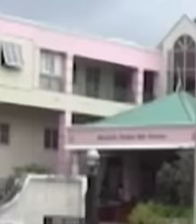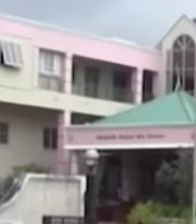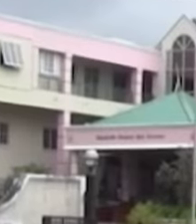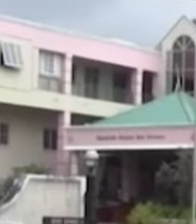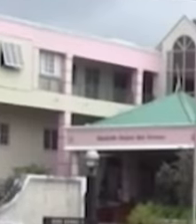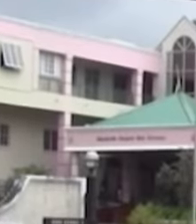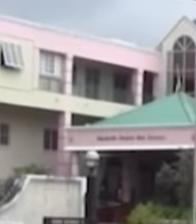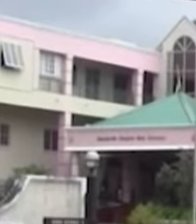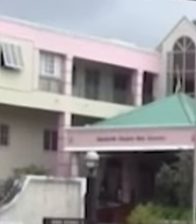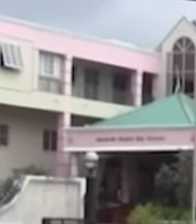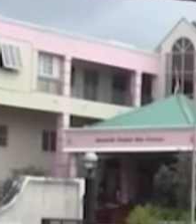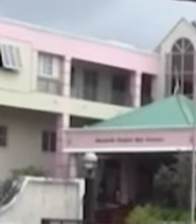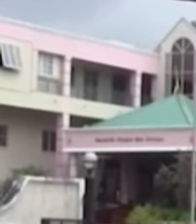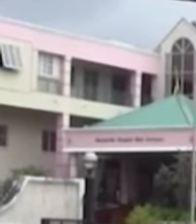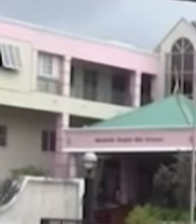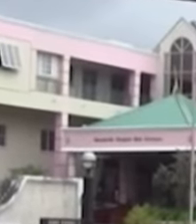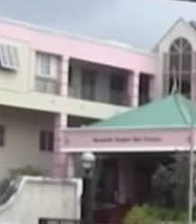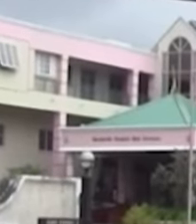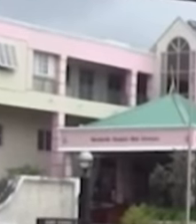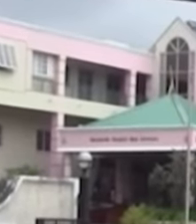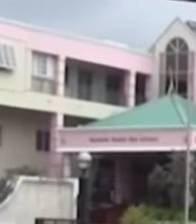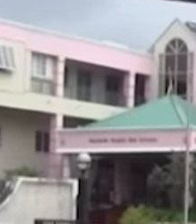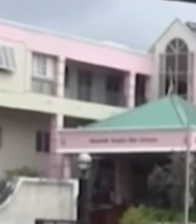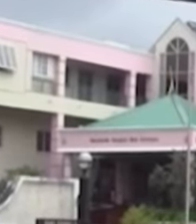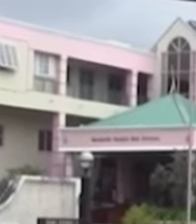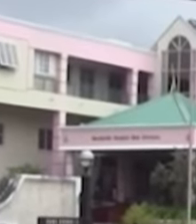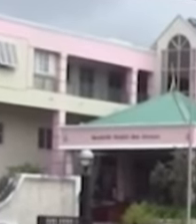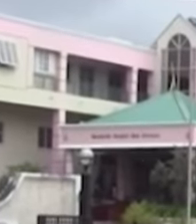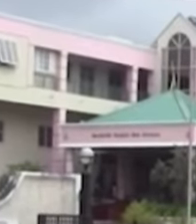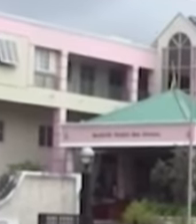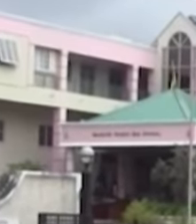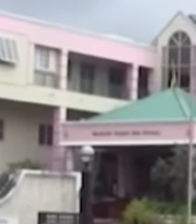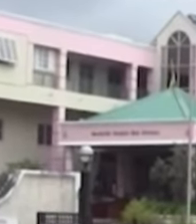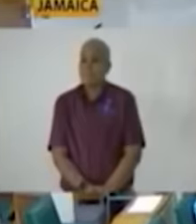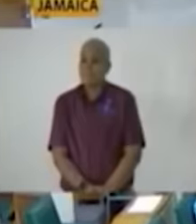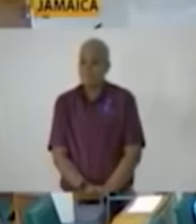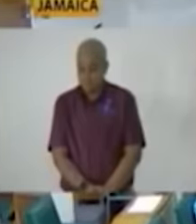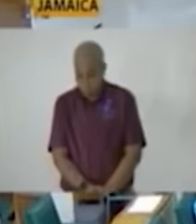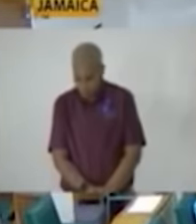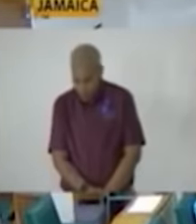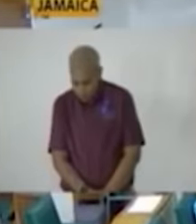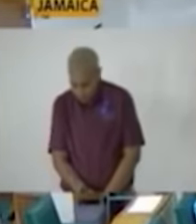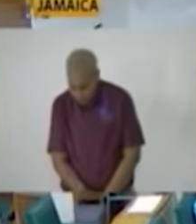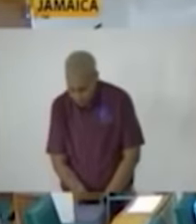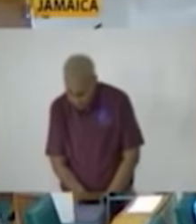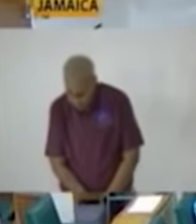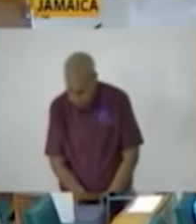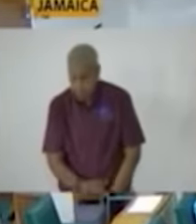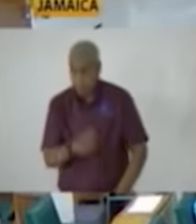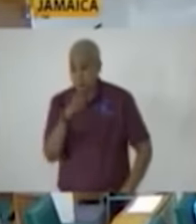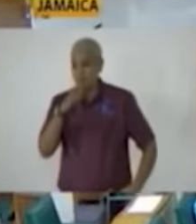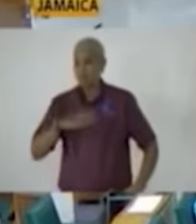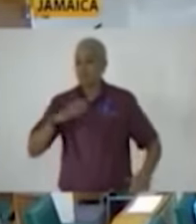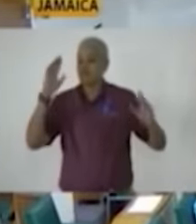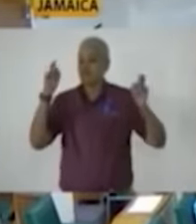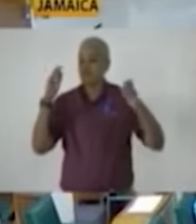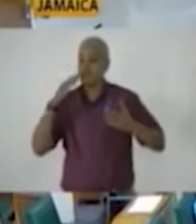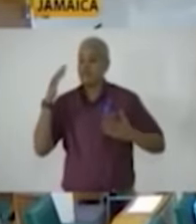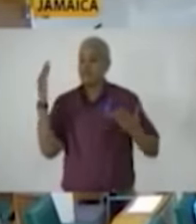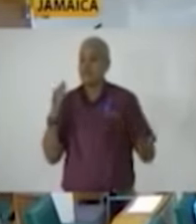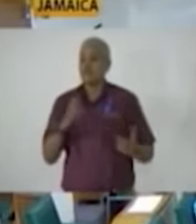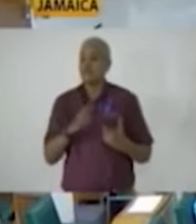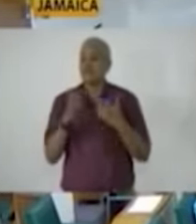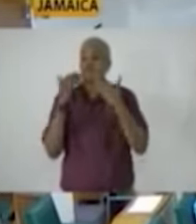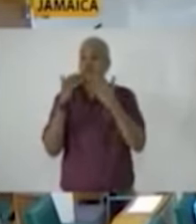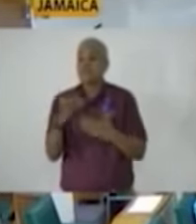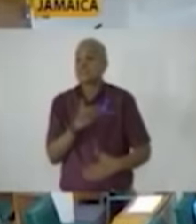room treatment, eliminating improper diagnosis, and triaging at hospitals. Dr. Tufton insists the system will increase